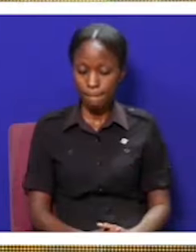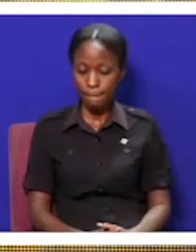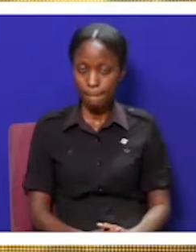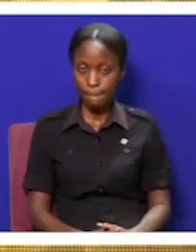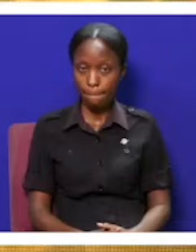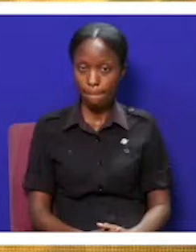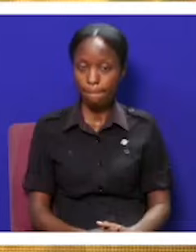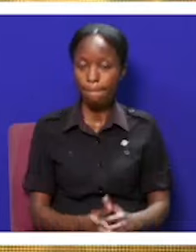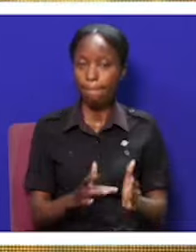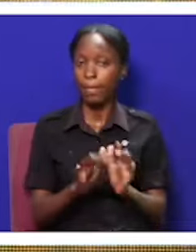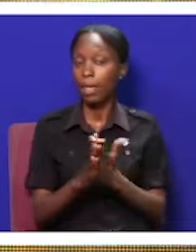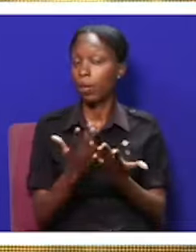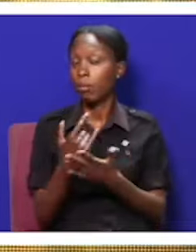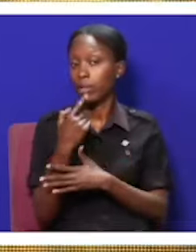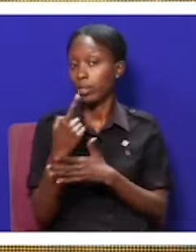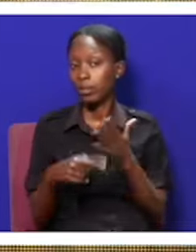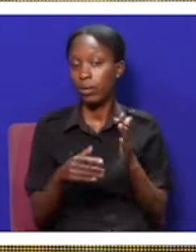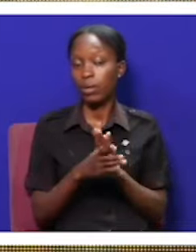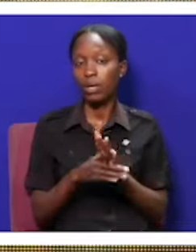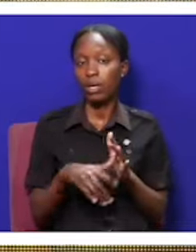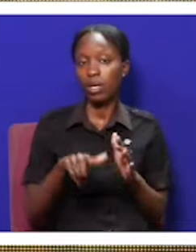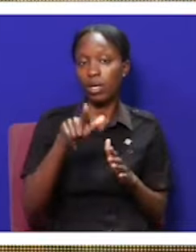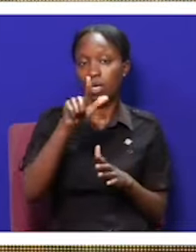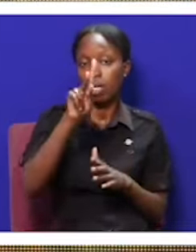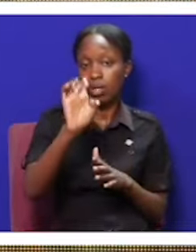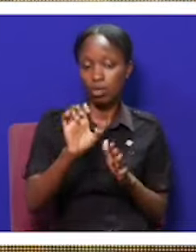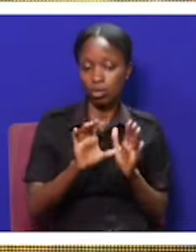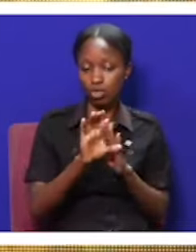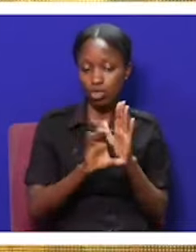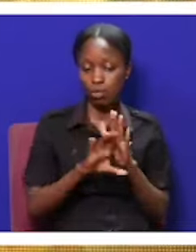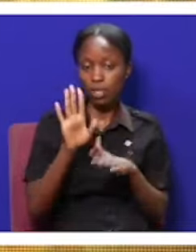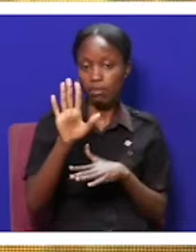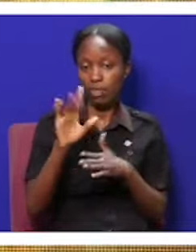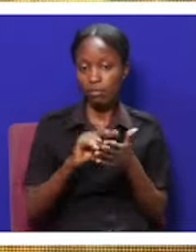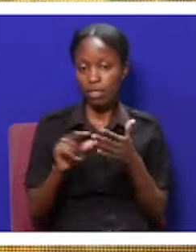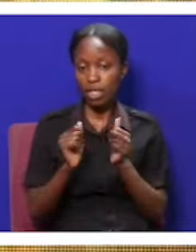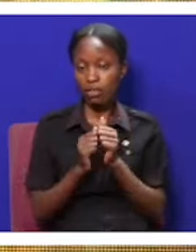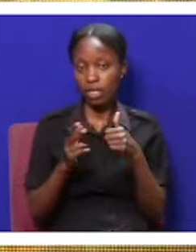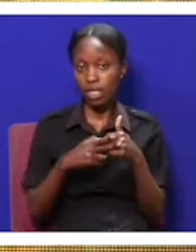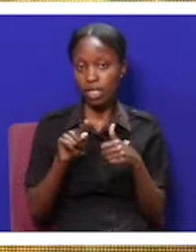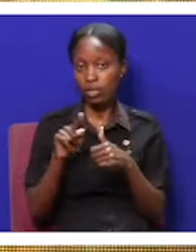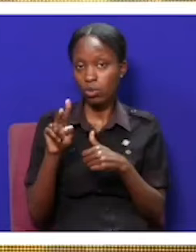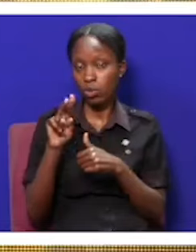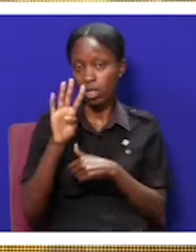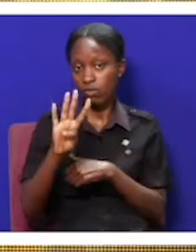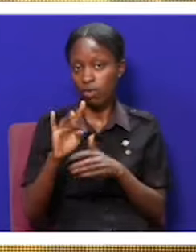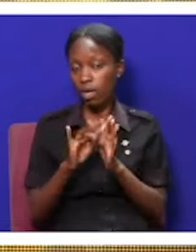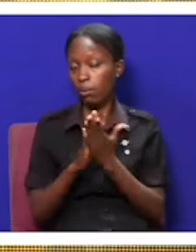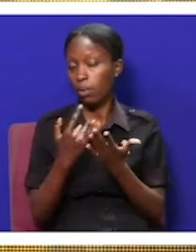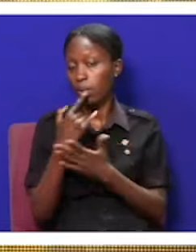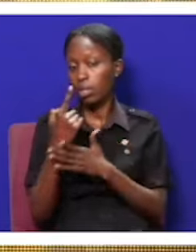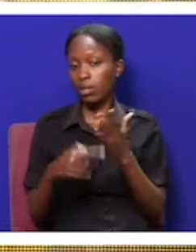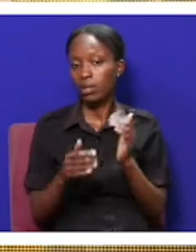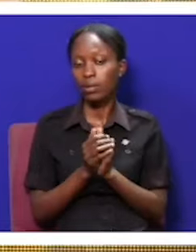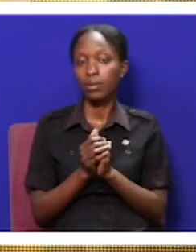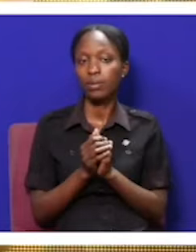So we are going to read together. So Luke chapter 5, verse 17 to 24. The Bible says,